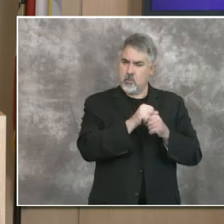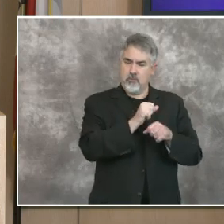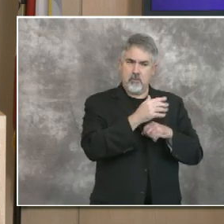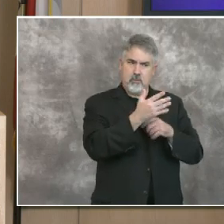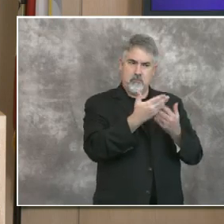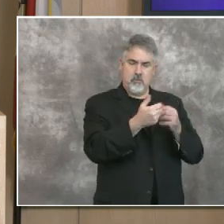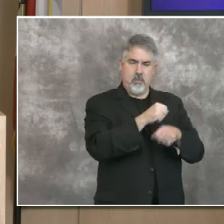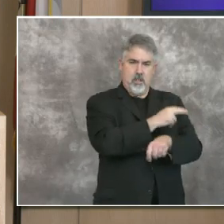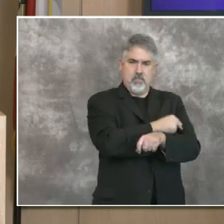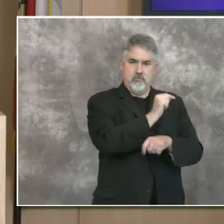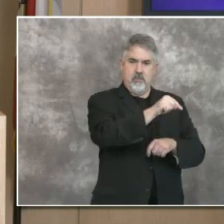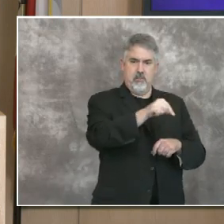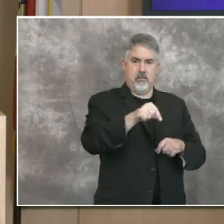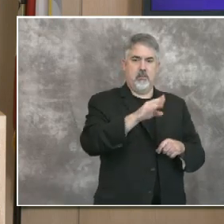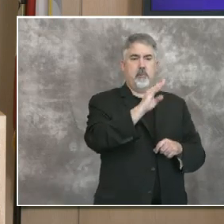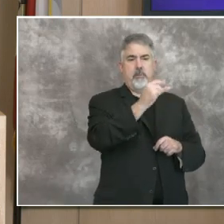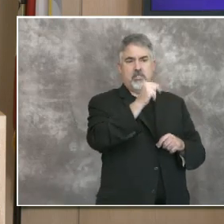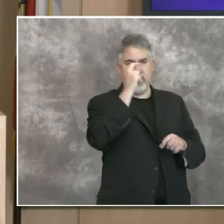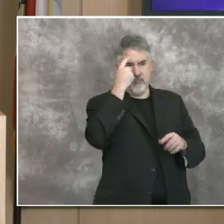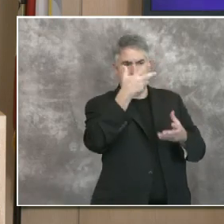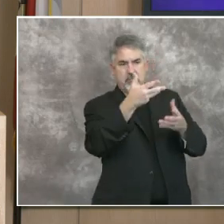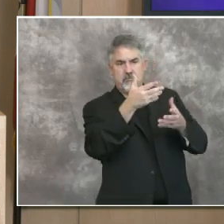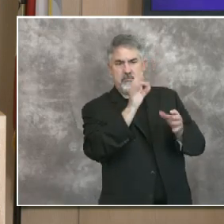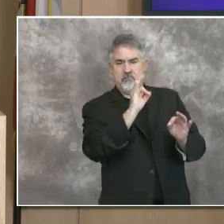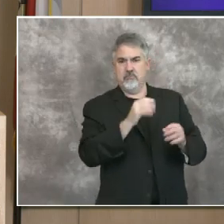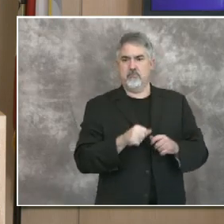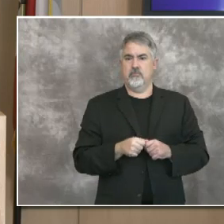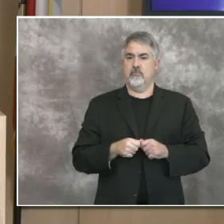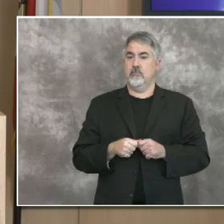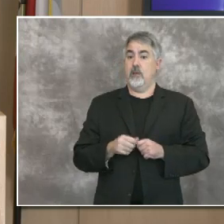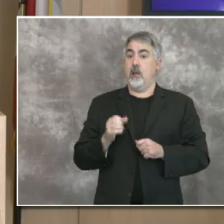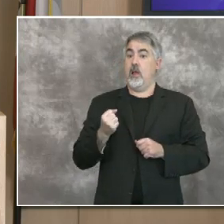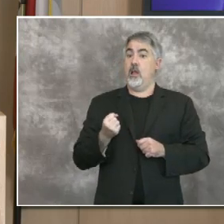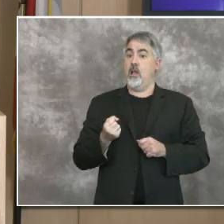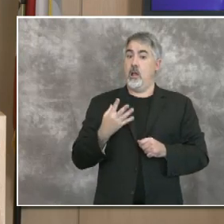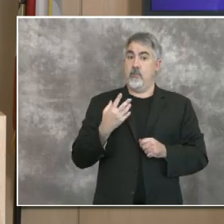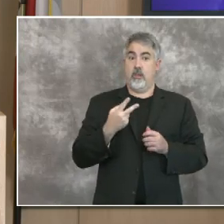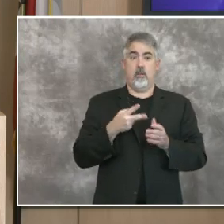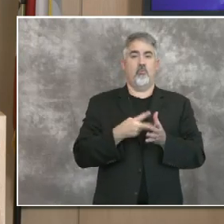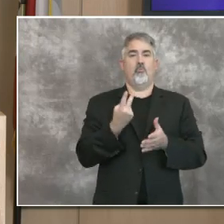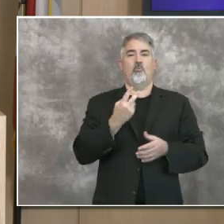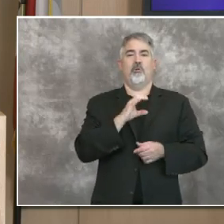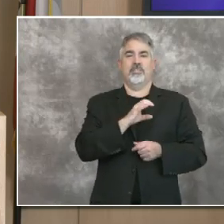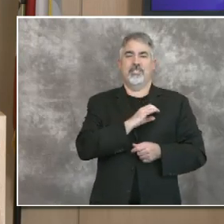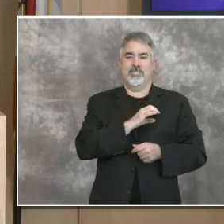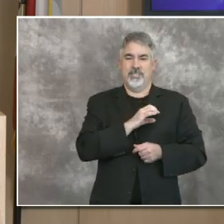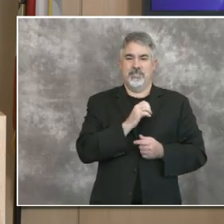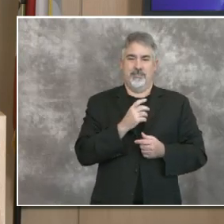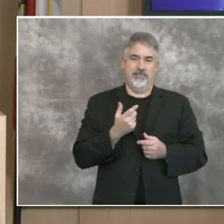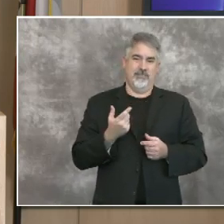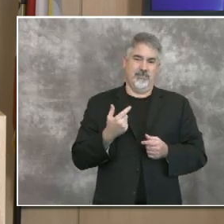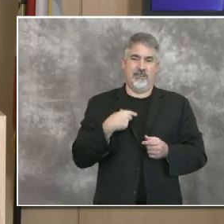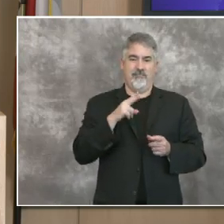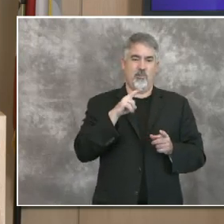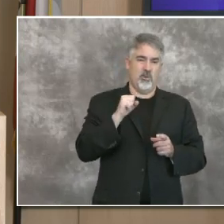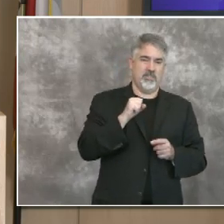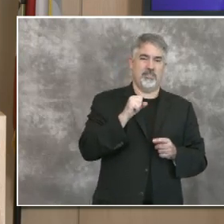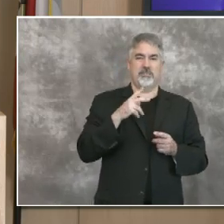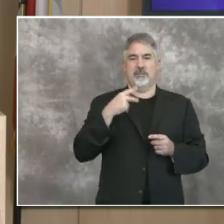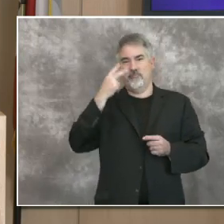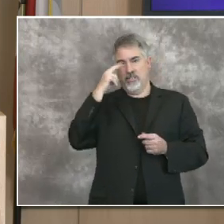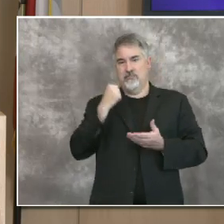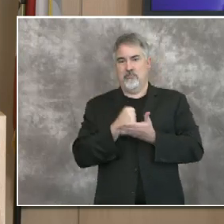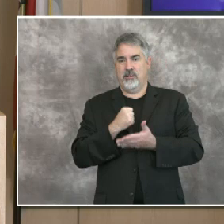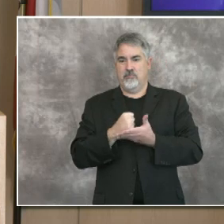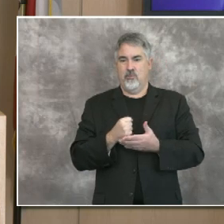Baja California. How many of them are specifically dual citizens versus individuals who are U.S. citizens who happen to be living